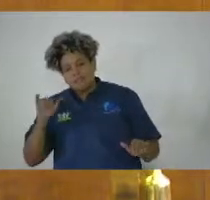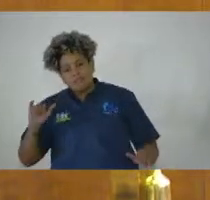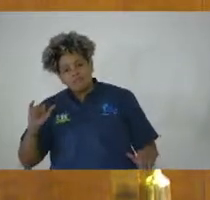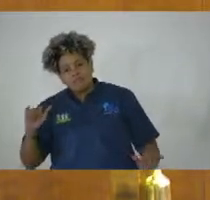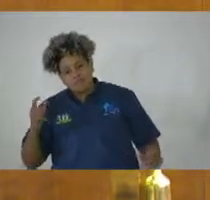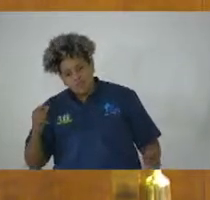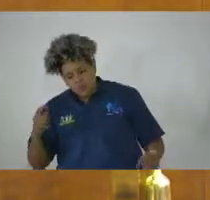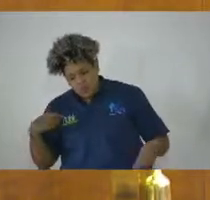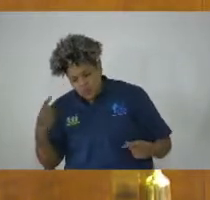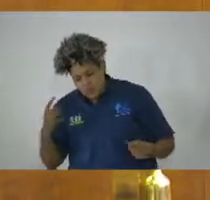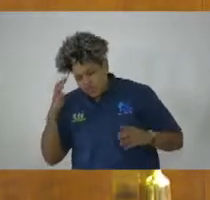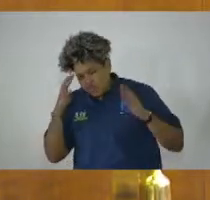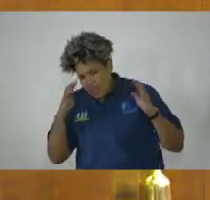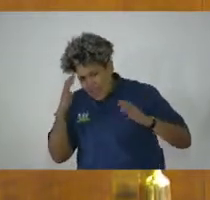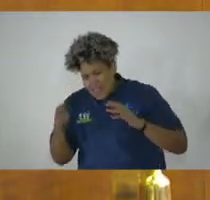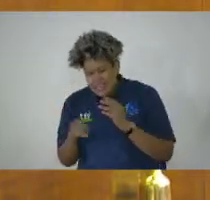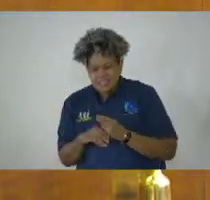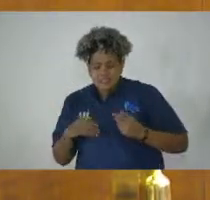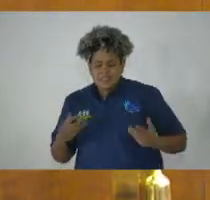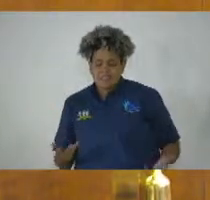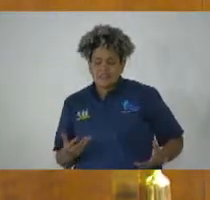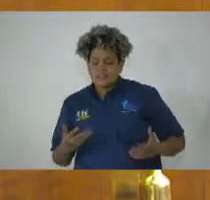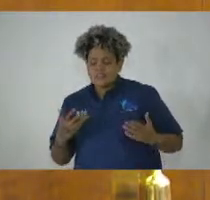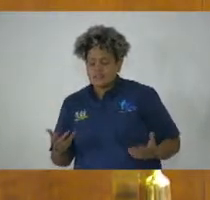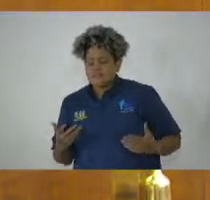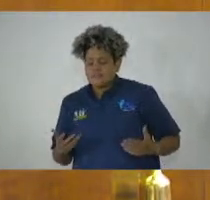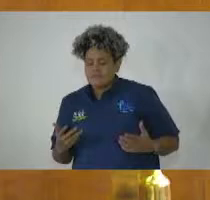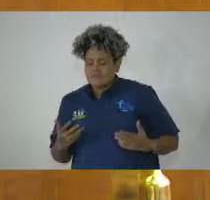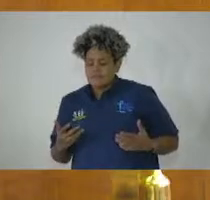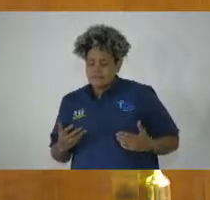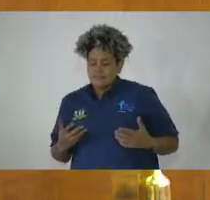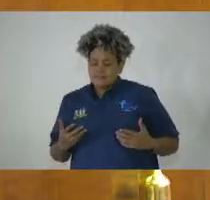So it creates a